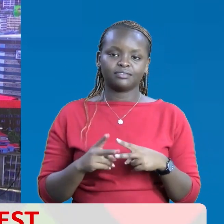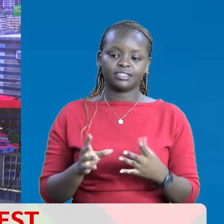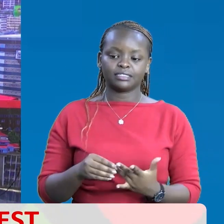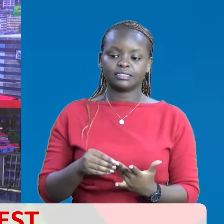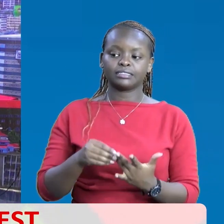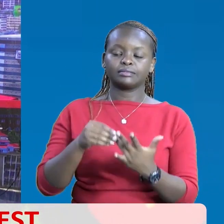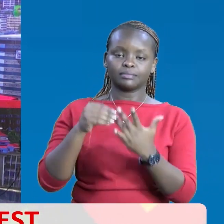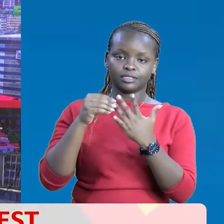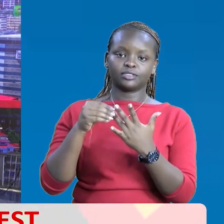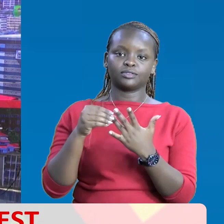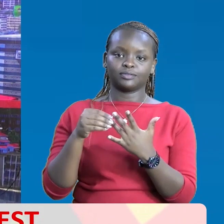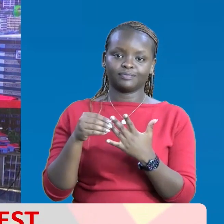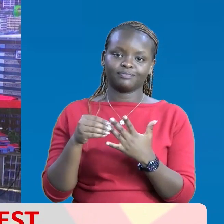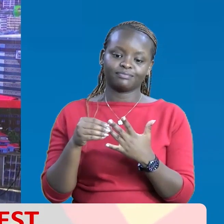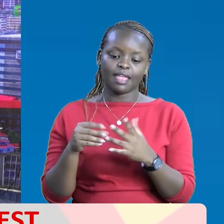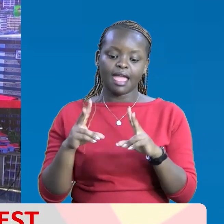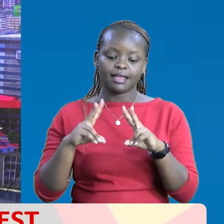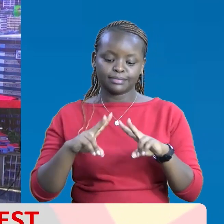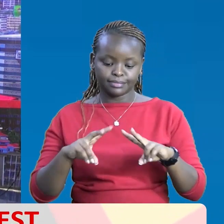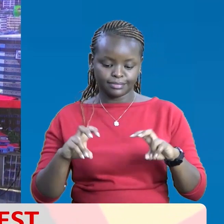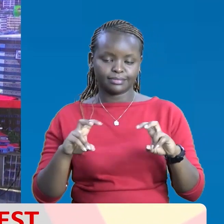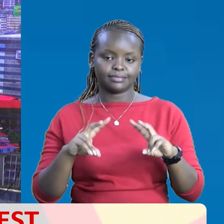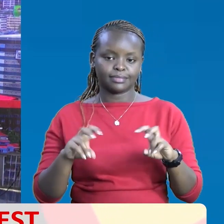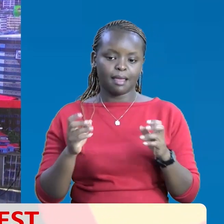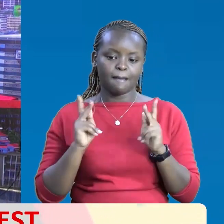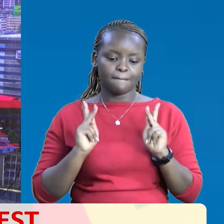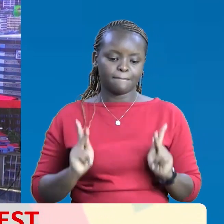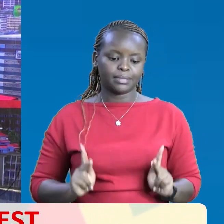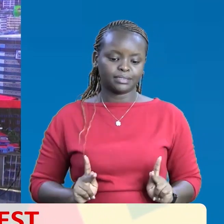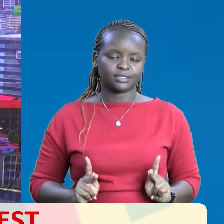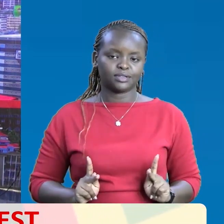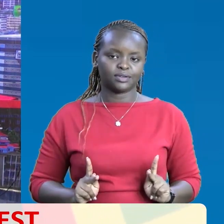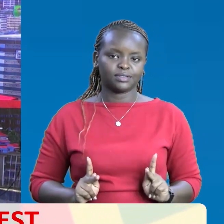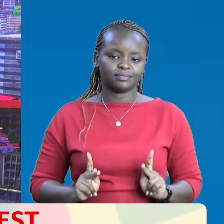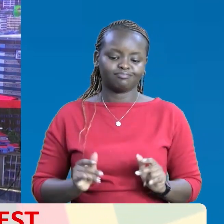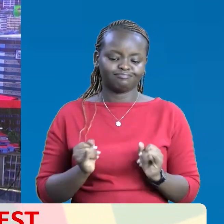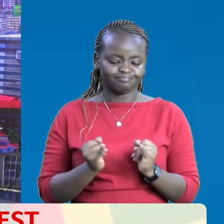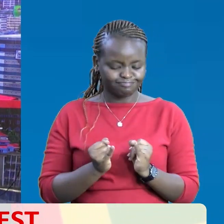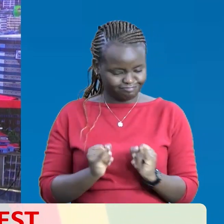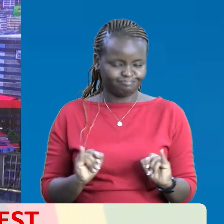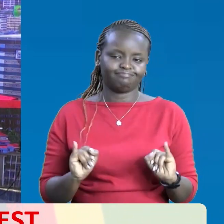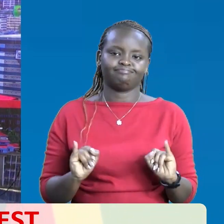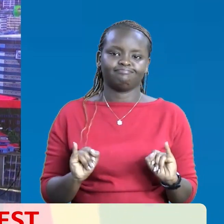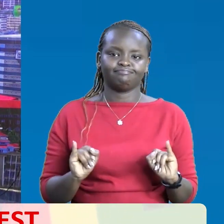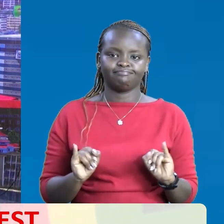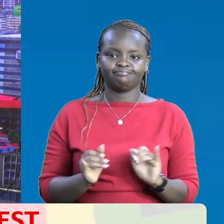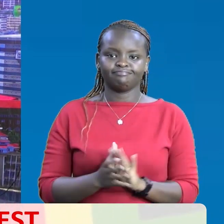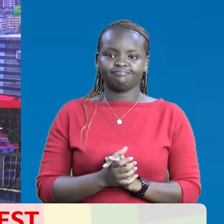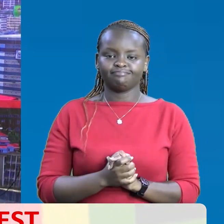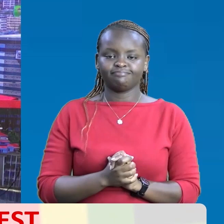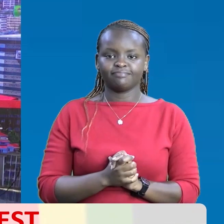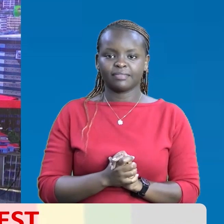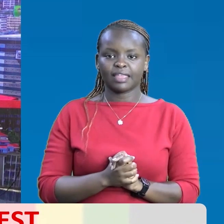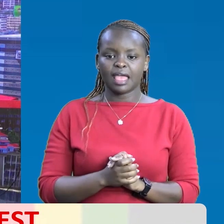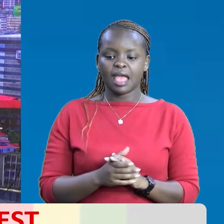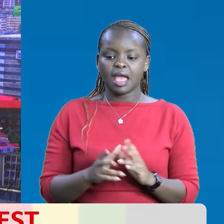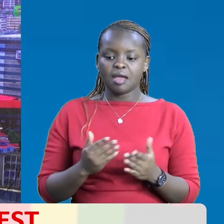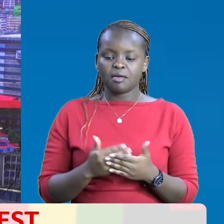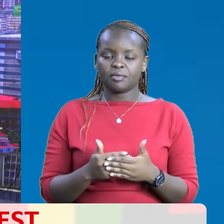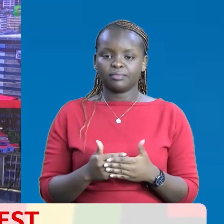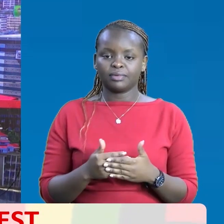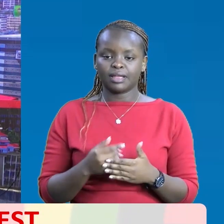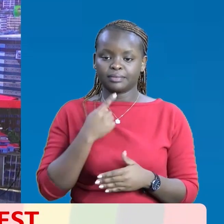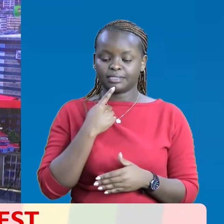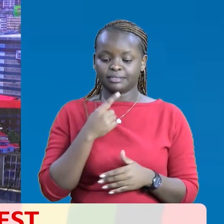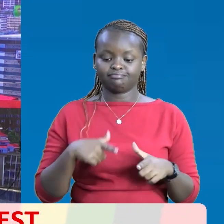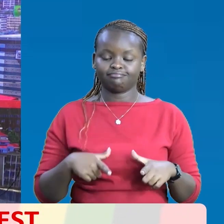seek that personal lazima reclamation, lazima ujisafishe kwanza. Wanapata before wanze ku because let me